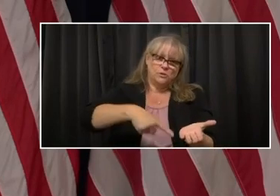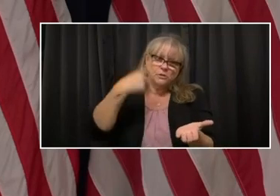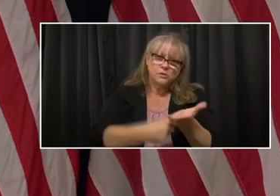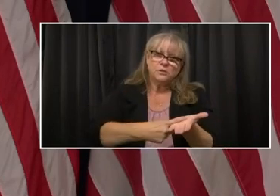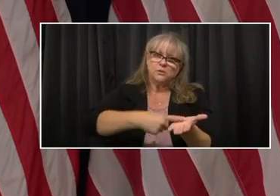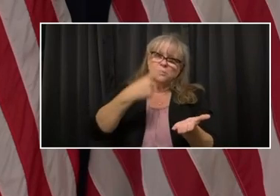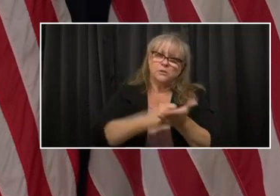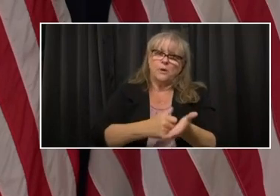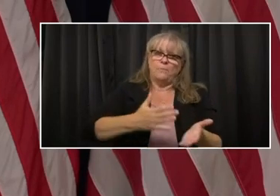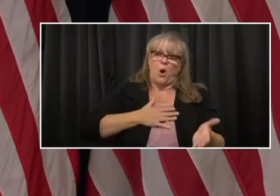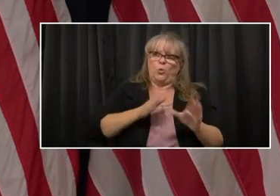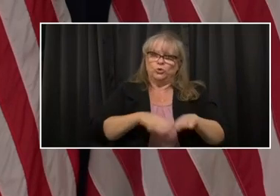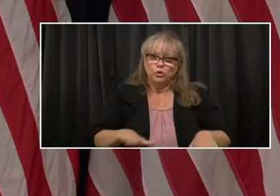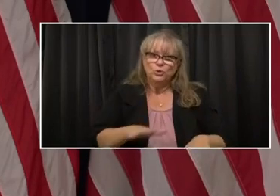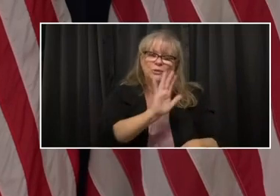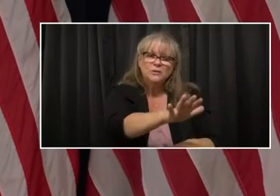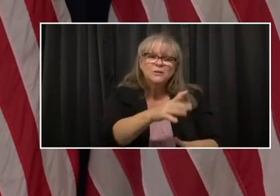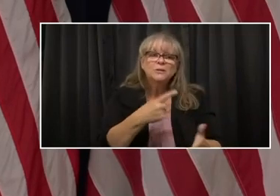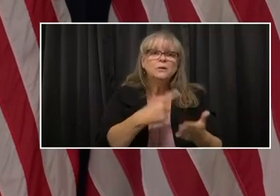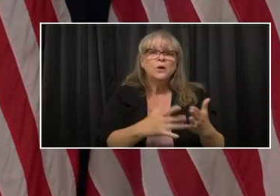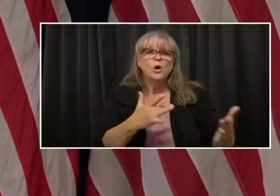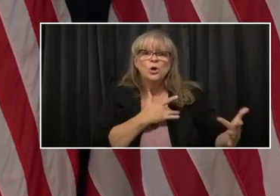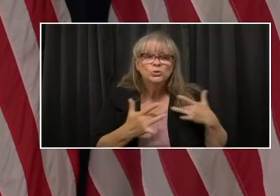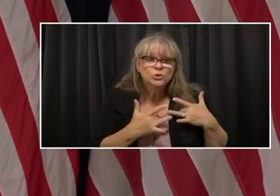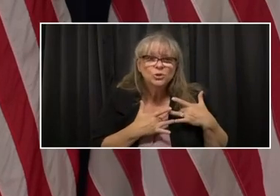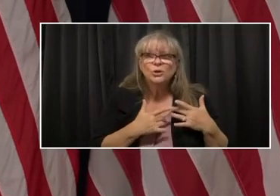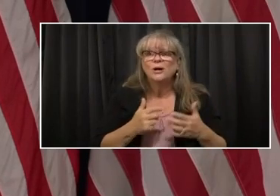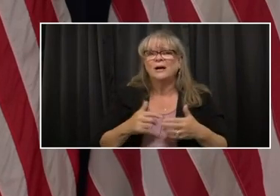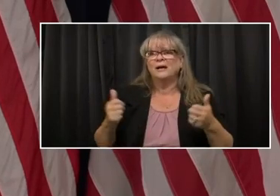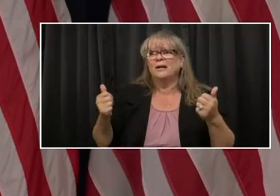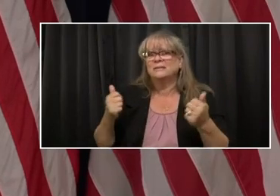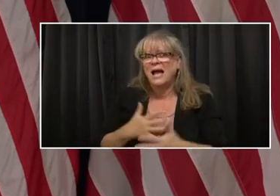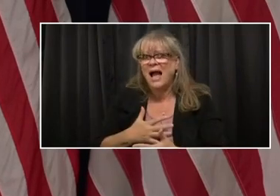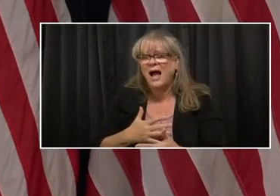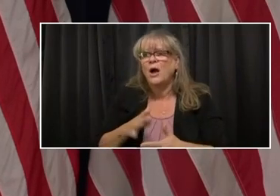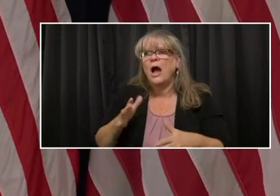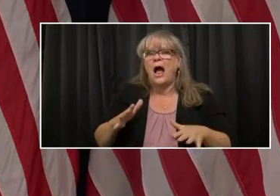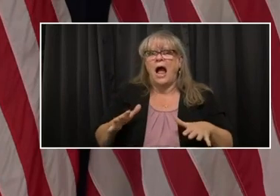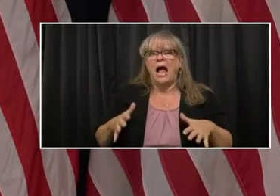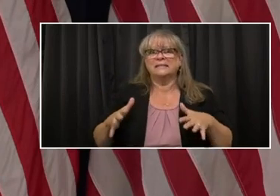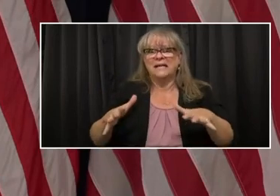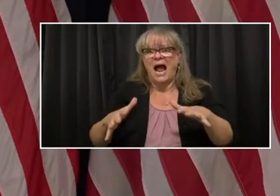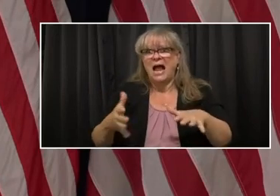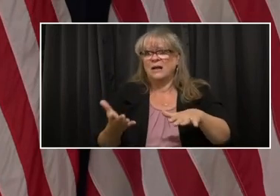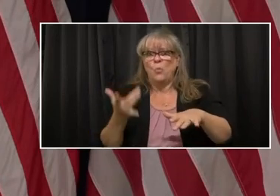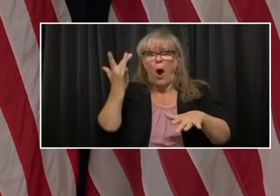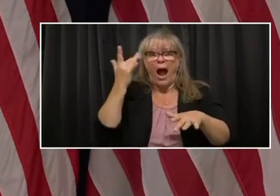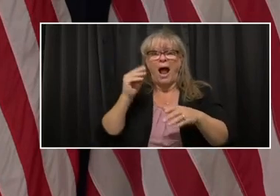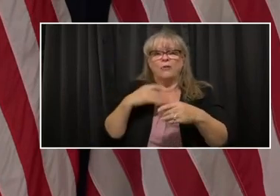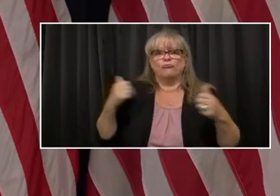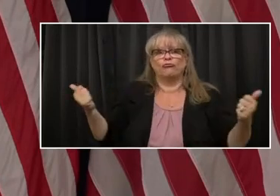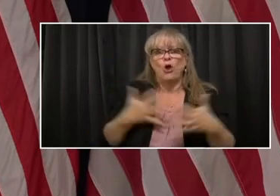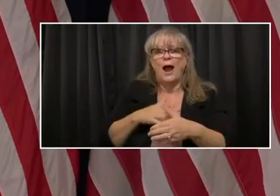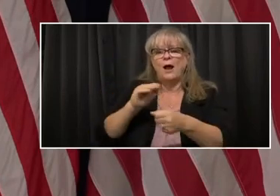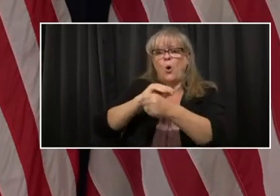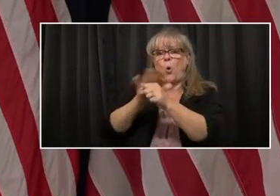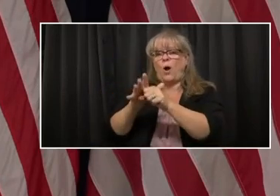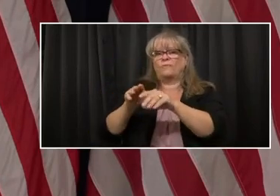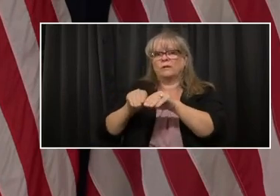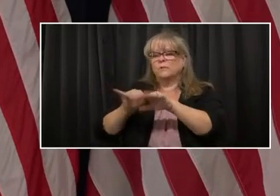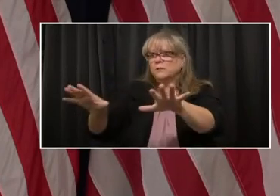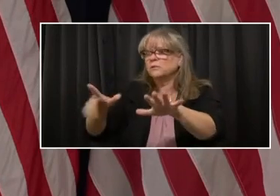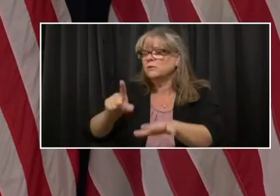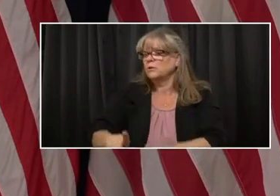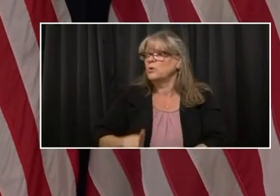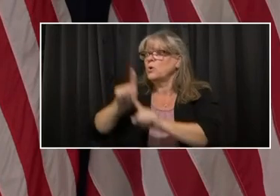this mean that it increases the risk the virus could be brought into our household? What if there's an outbreak at the school? Relief, kids aren't